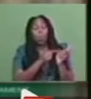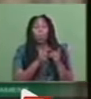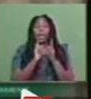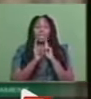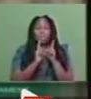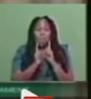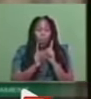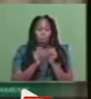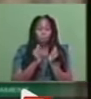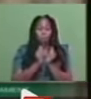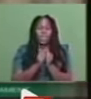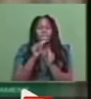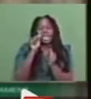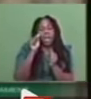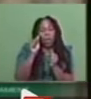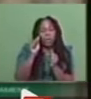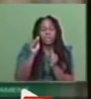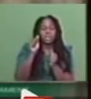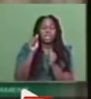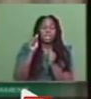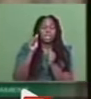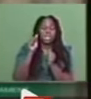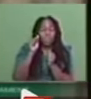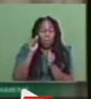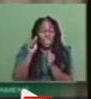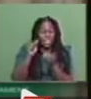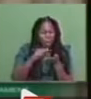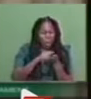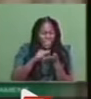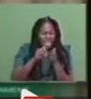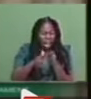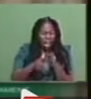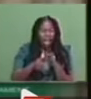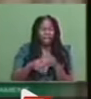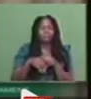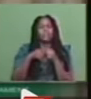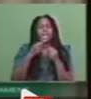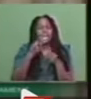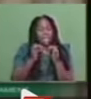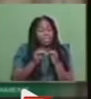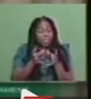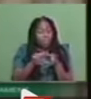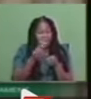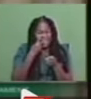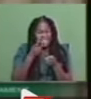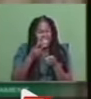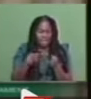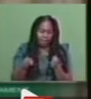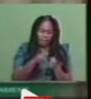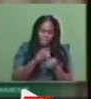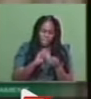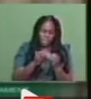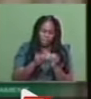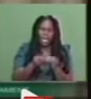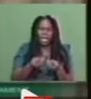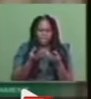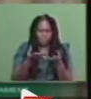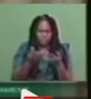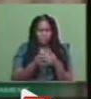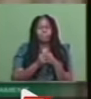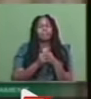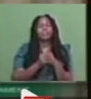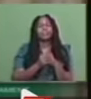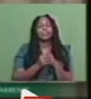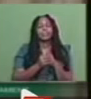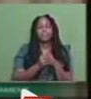report. And if you want the page number, I'll give it to you. For the 17 to 18, for the 16-17, you could go